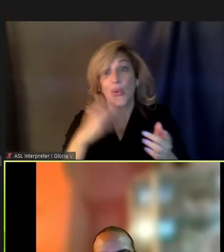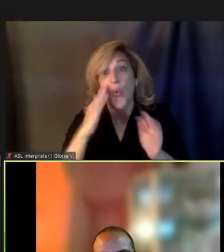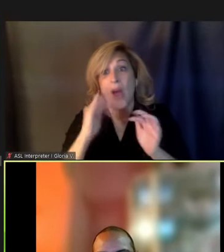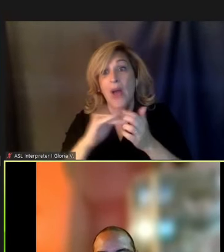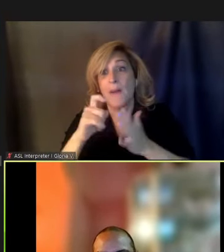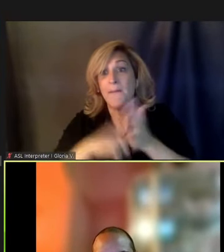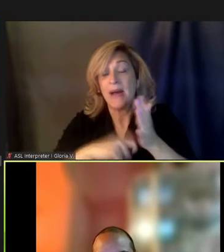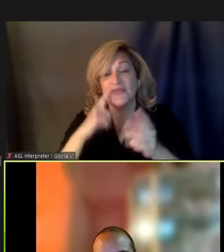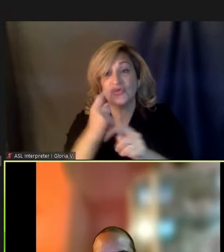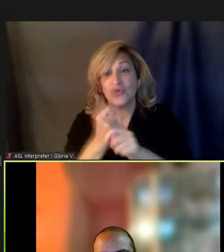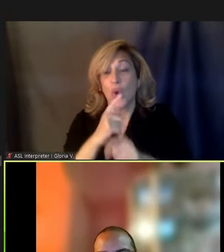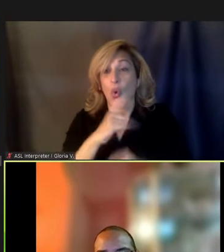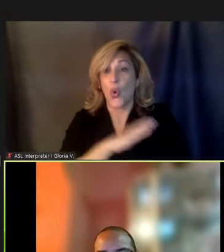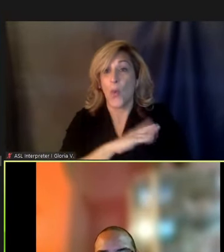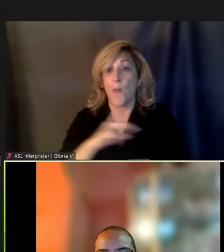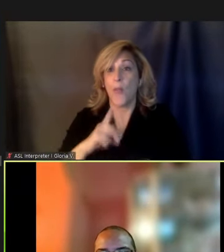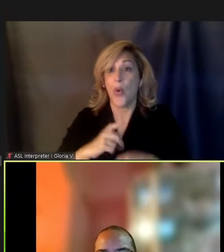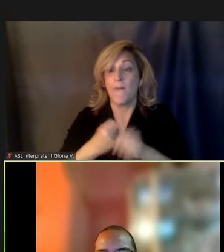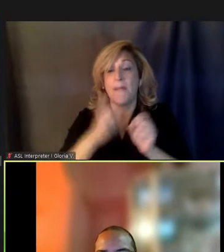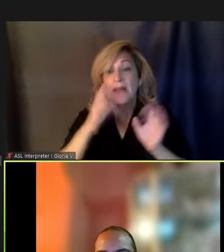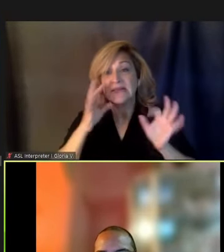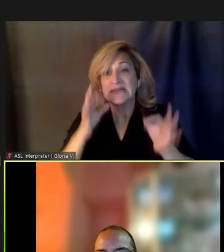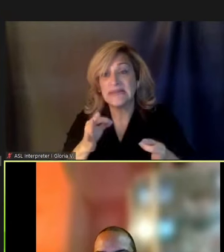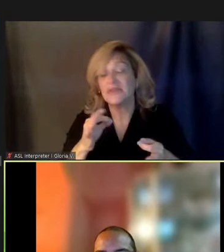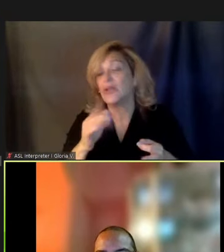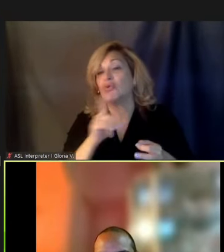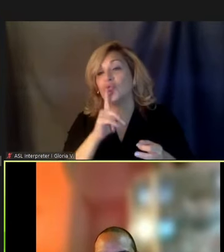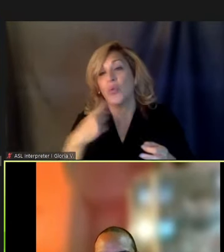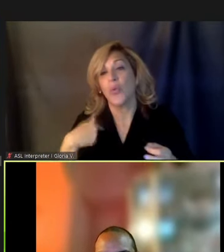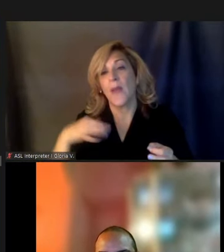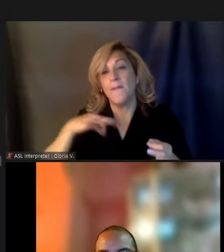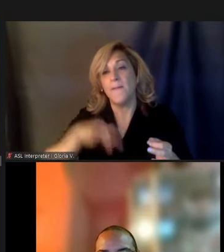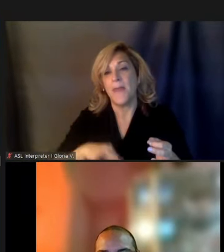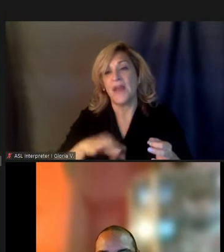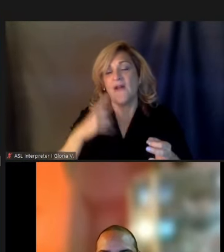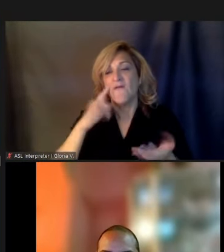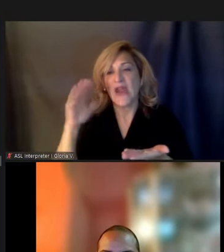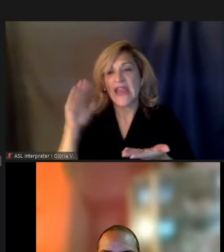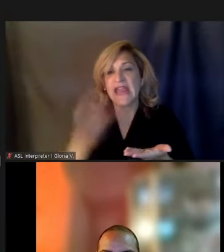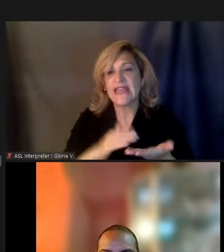board members are making the decisions, and if we truly are going to benefit from easing congestion. Thank you.